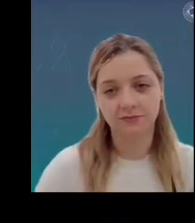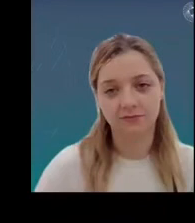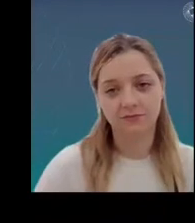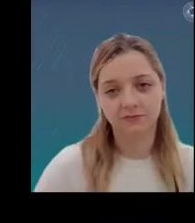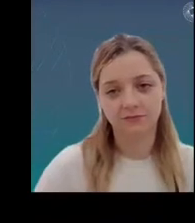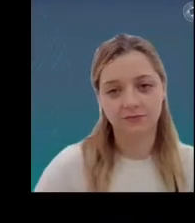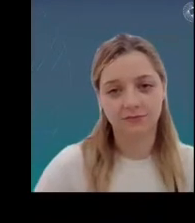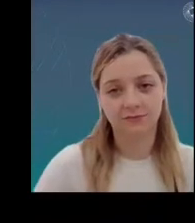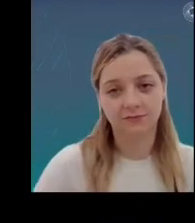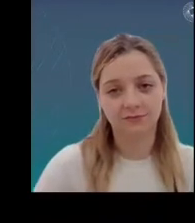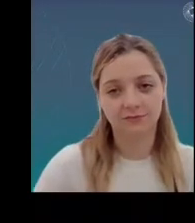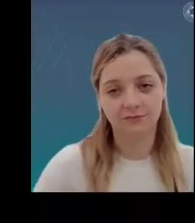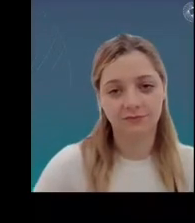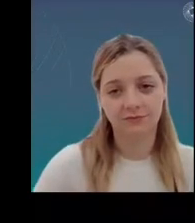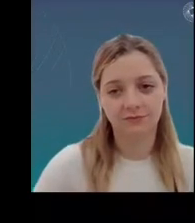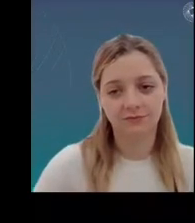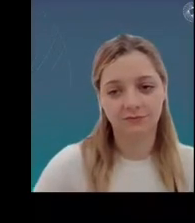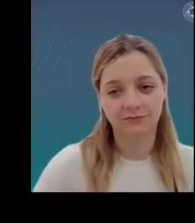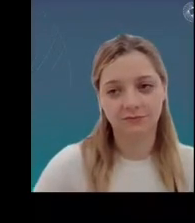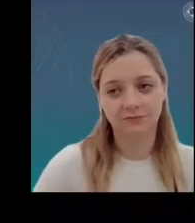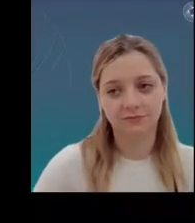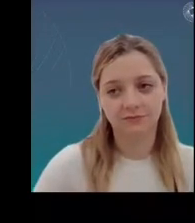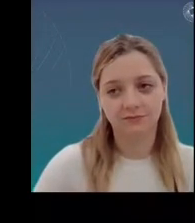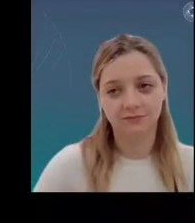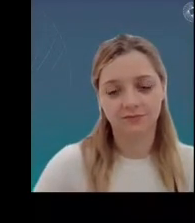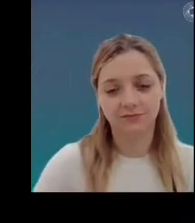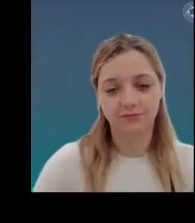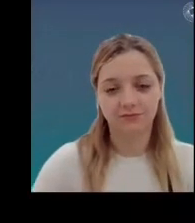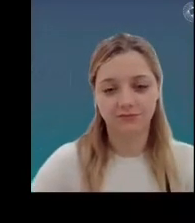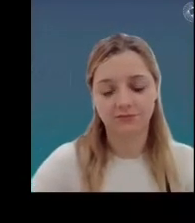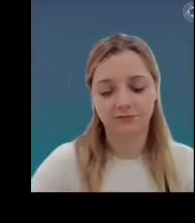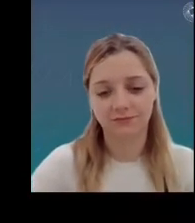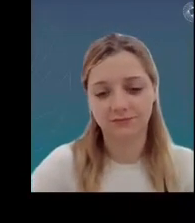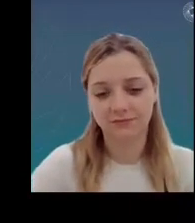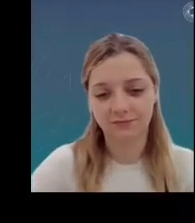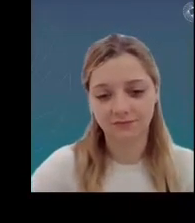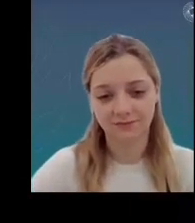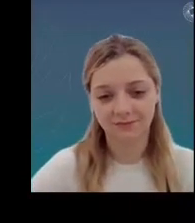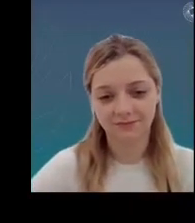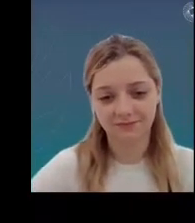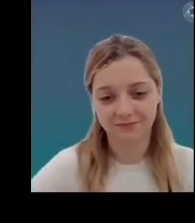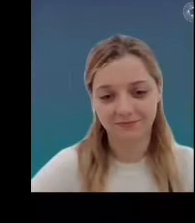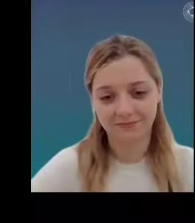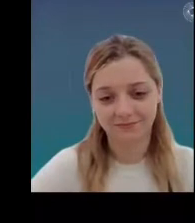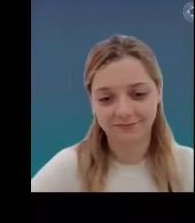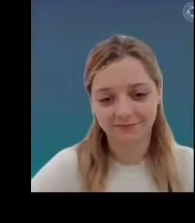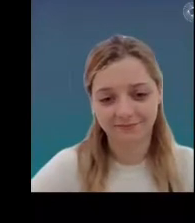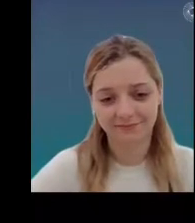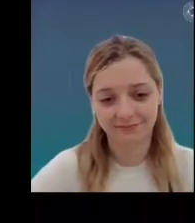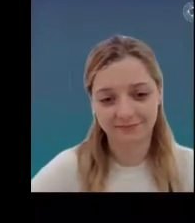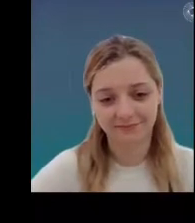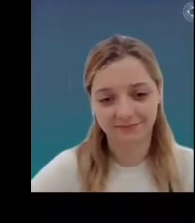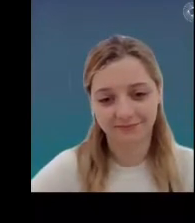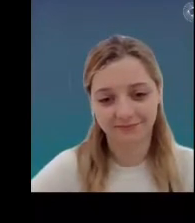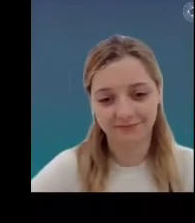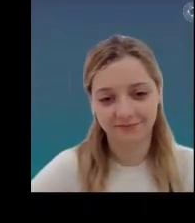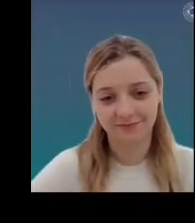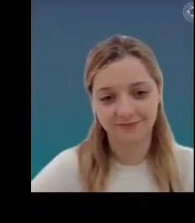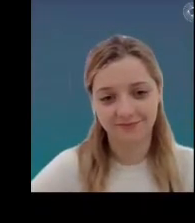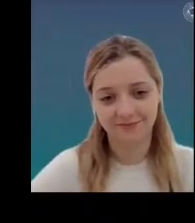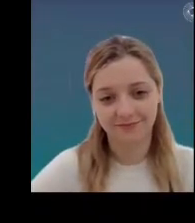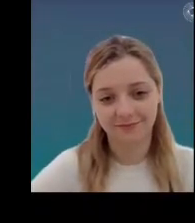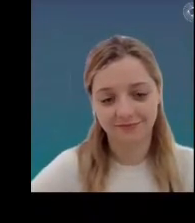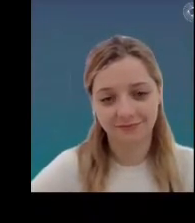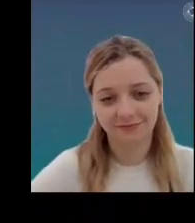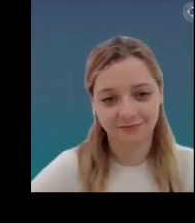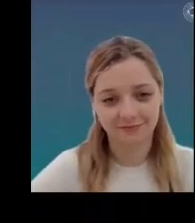digitisation, including the learning from COVID-19 pandemic and the growth and enhancement of learning technologies, drive opportunities